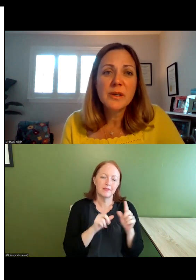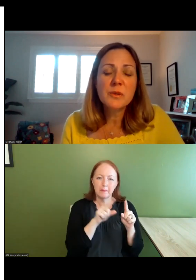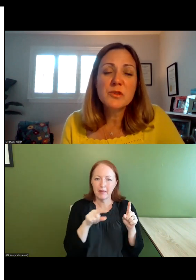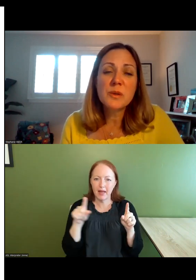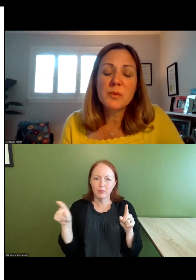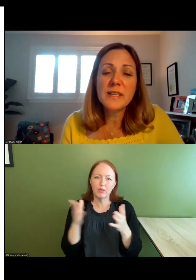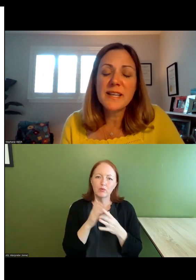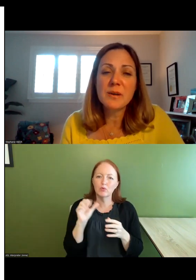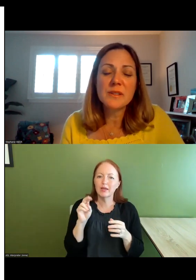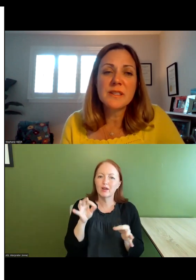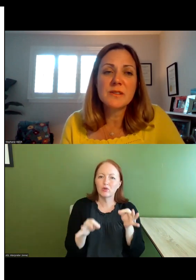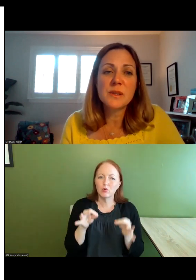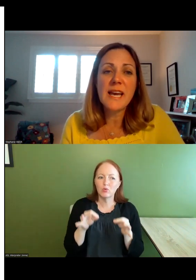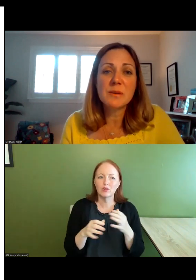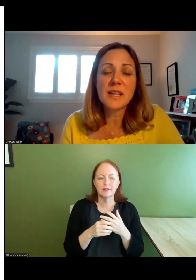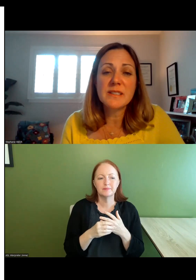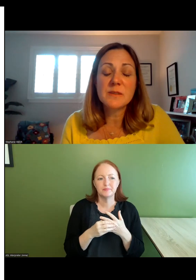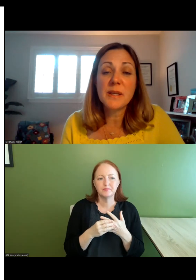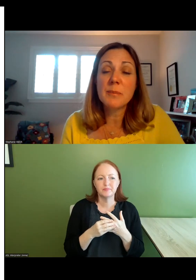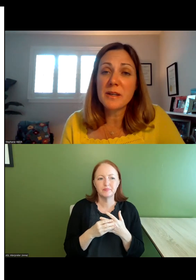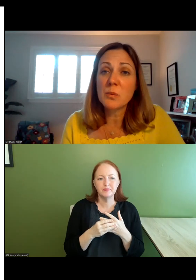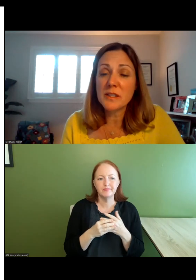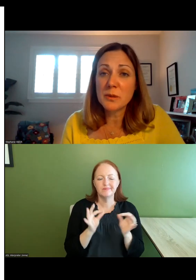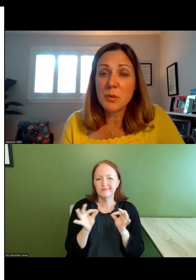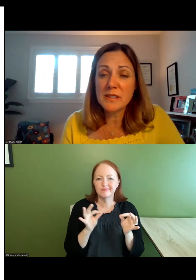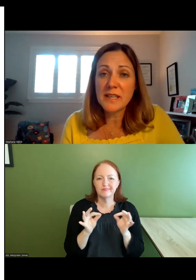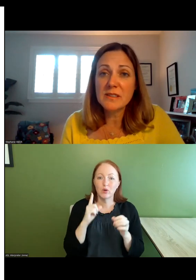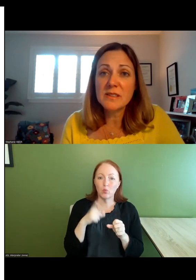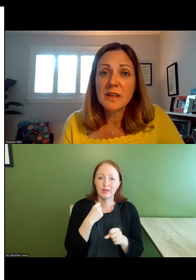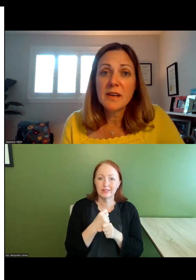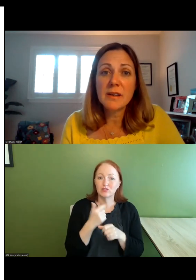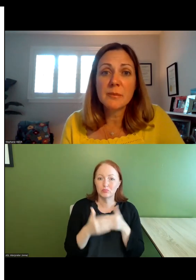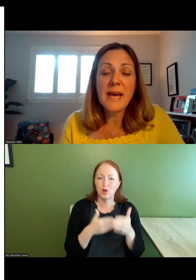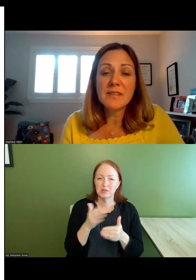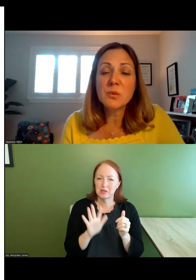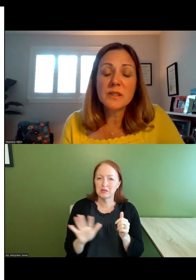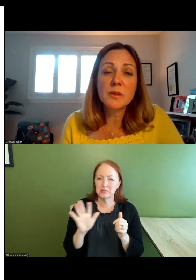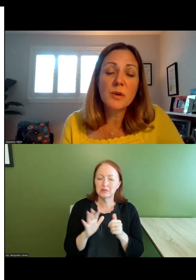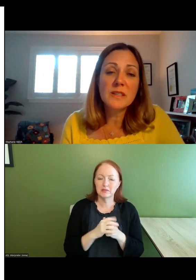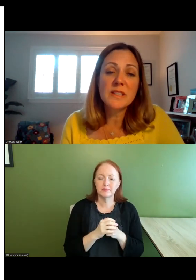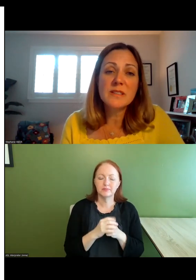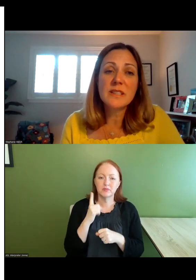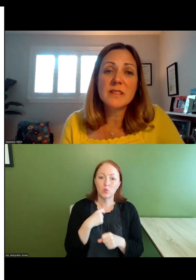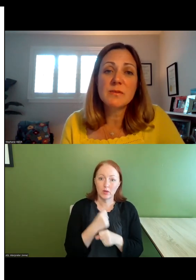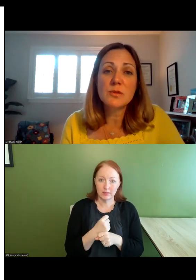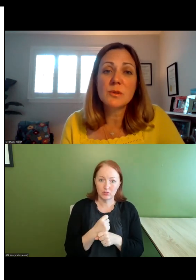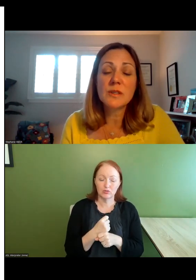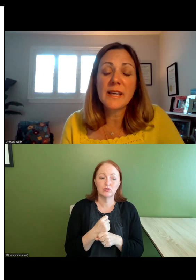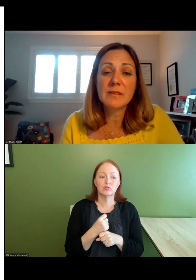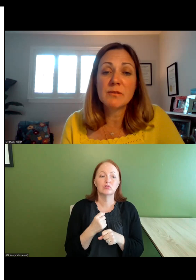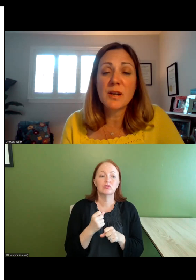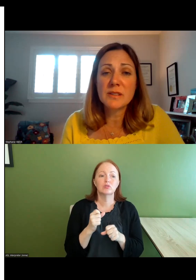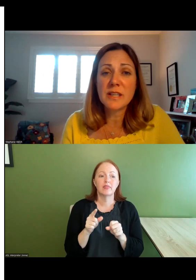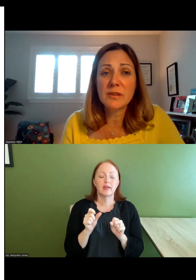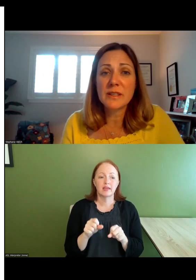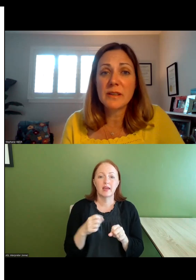court, which right now is really outlined as being about a 1-year process. At the 1-year process, the individual